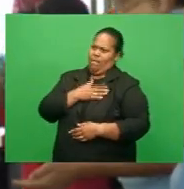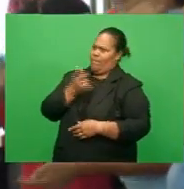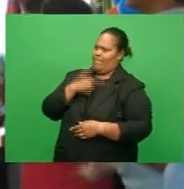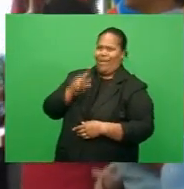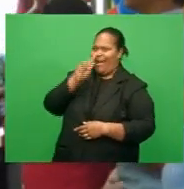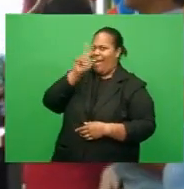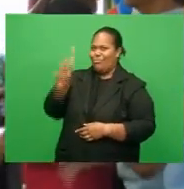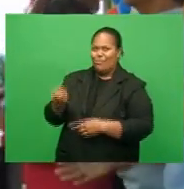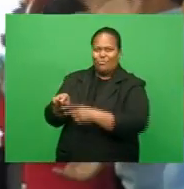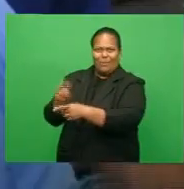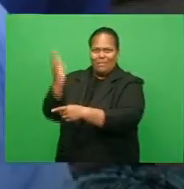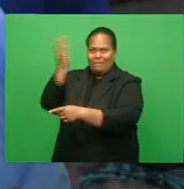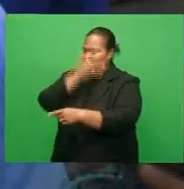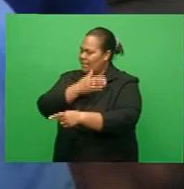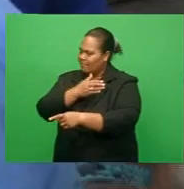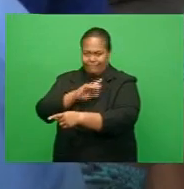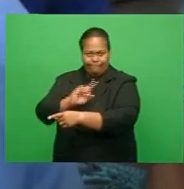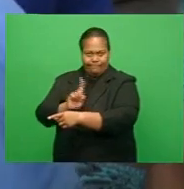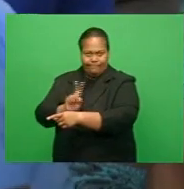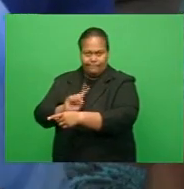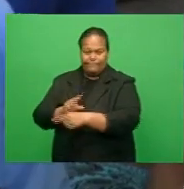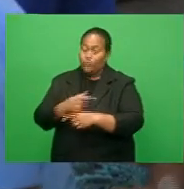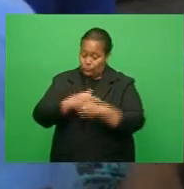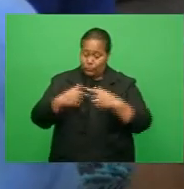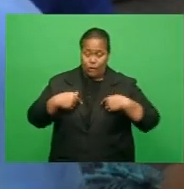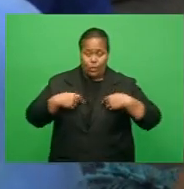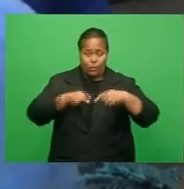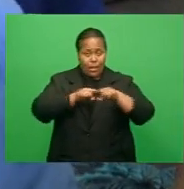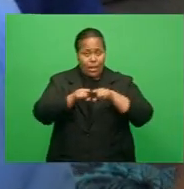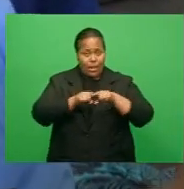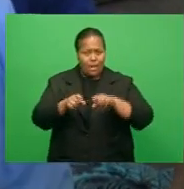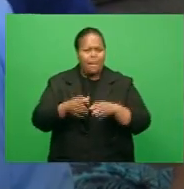do. We have learned much in